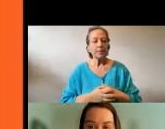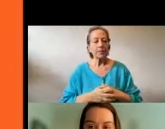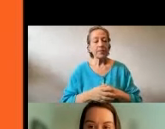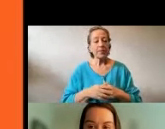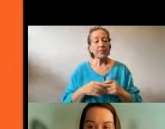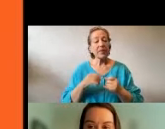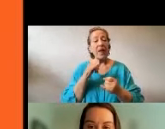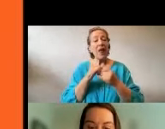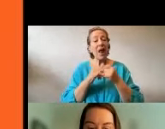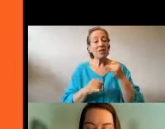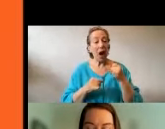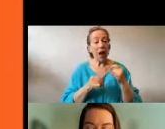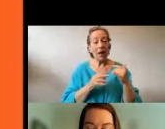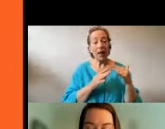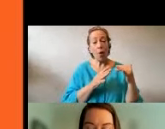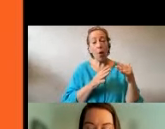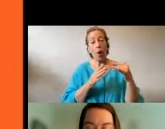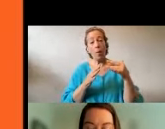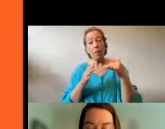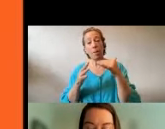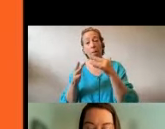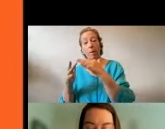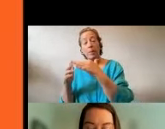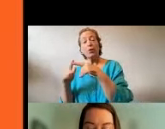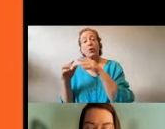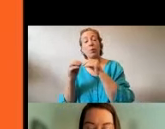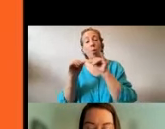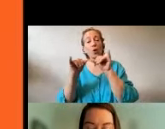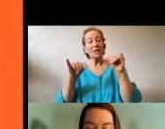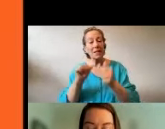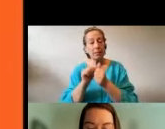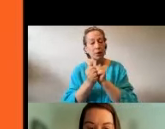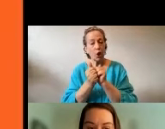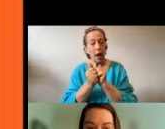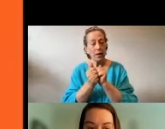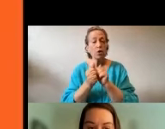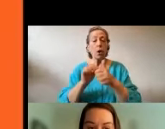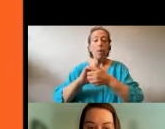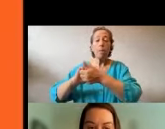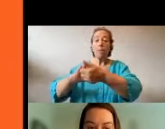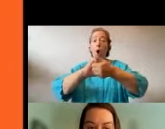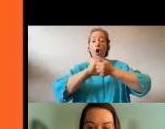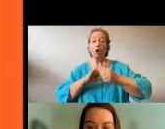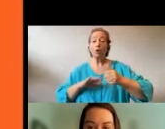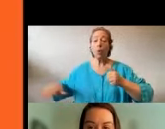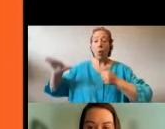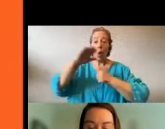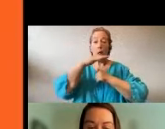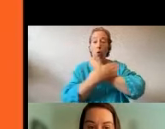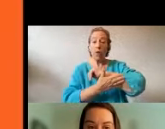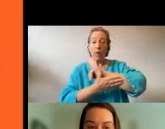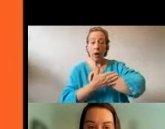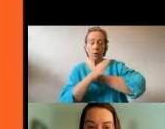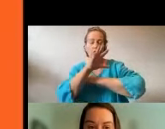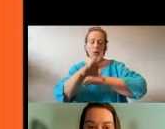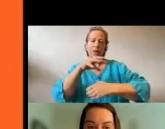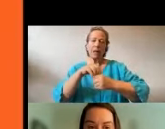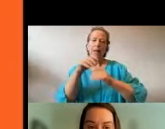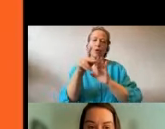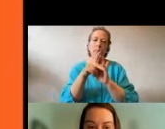the stream to more systemic changes. Medical legal partnerships around the country are also engaging in policy